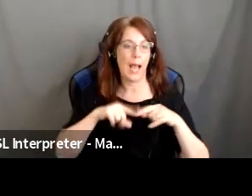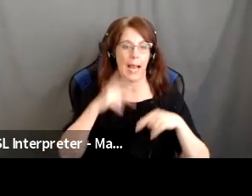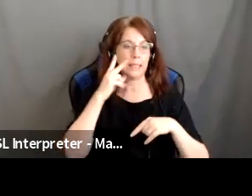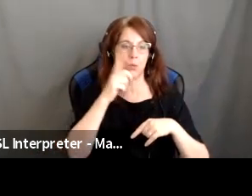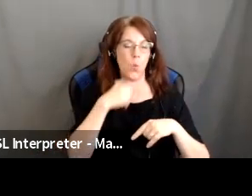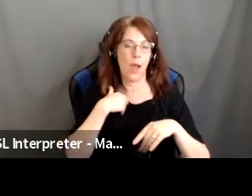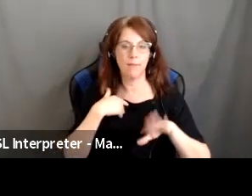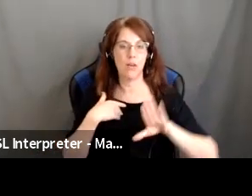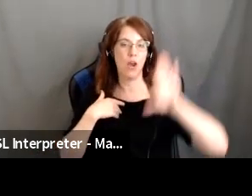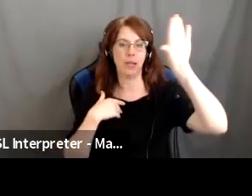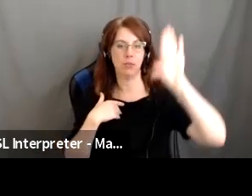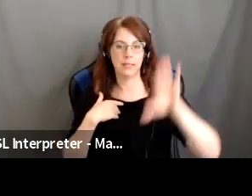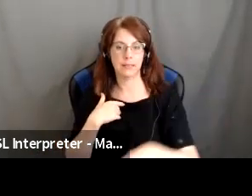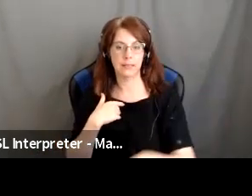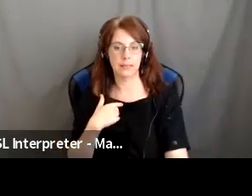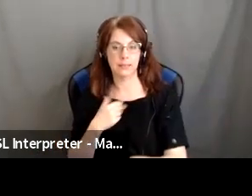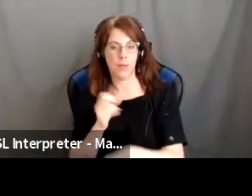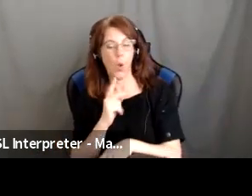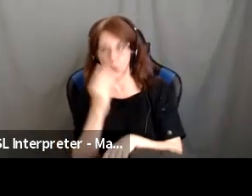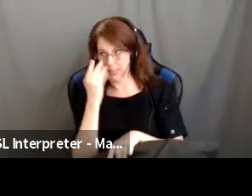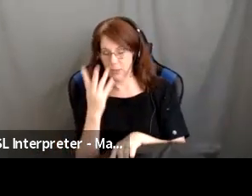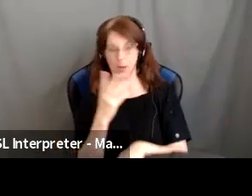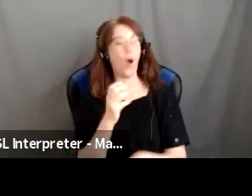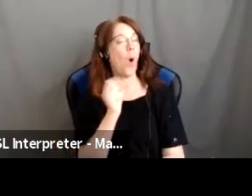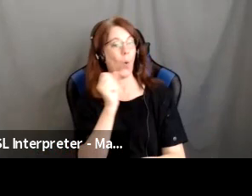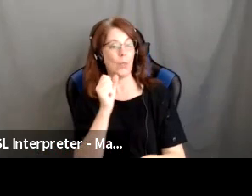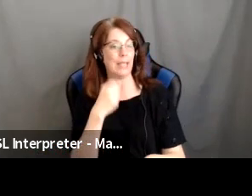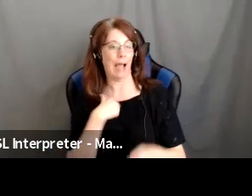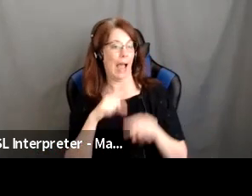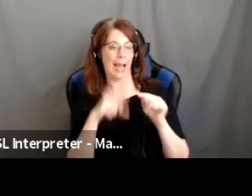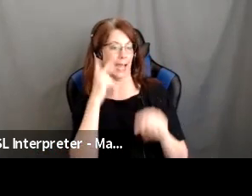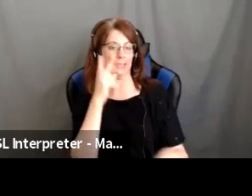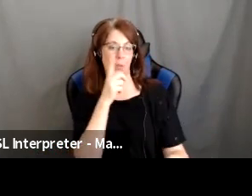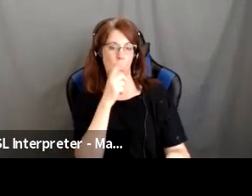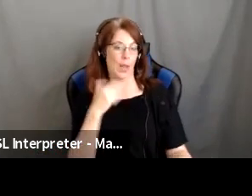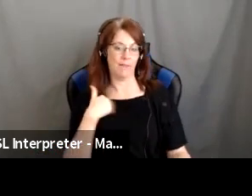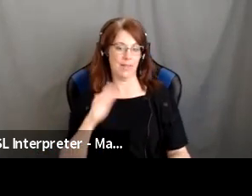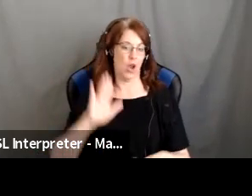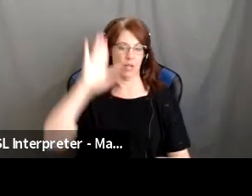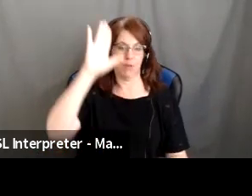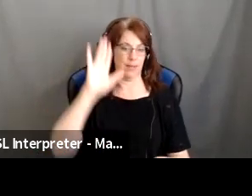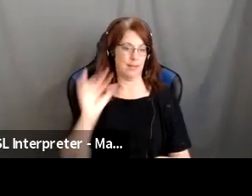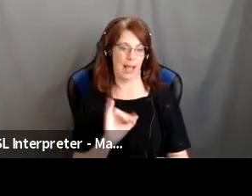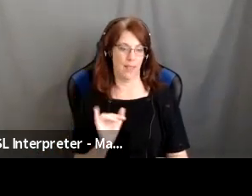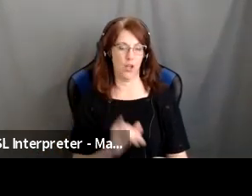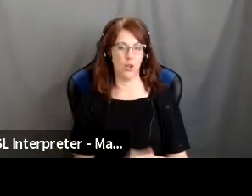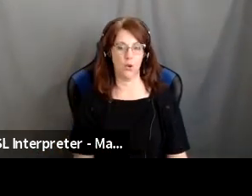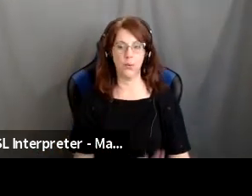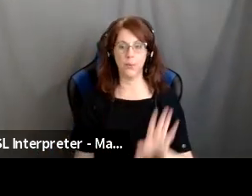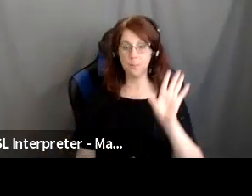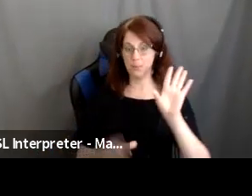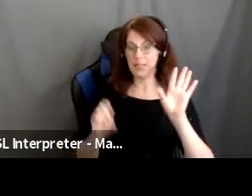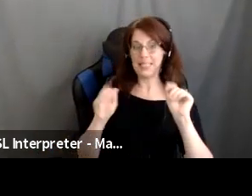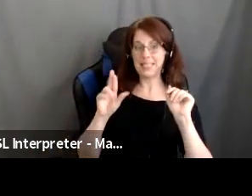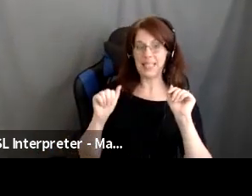hand raised. Okay. Just to let you know. Yeah, I can't see who has their hand raised either. I have control of that. This